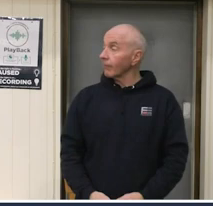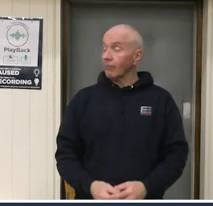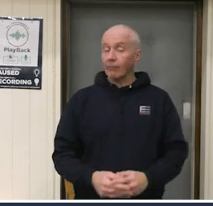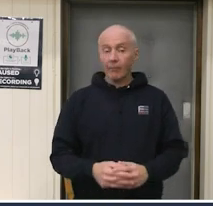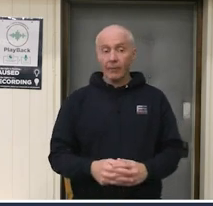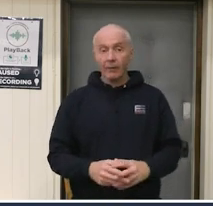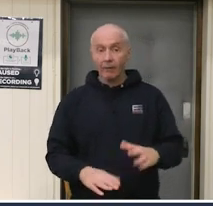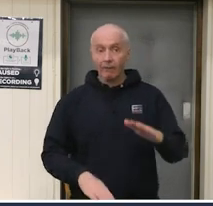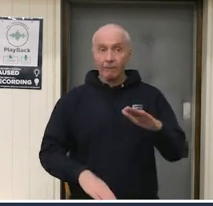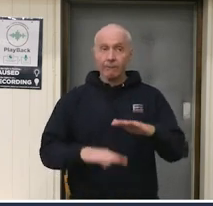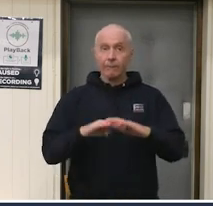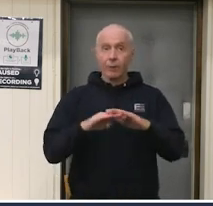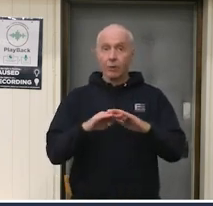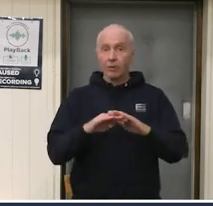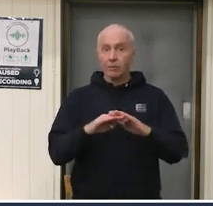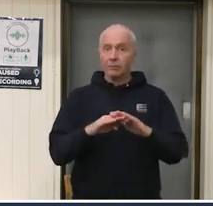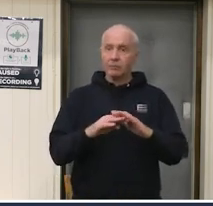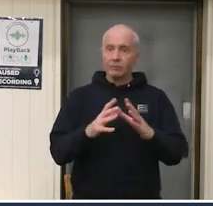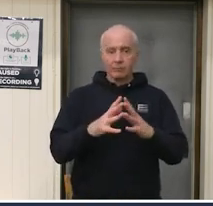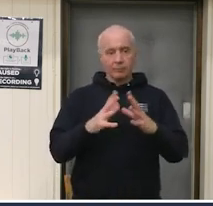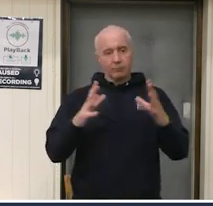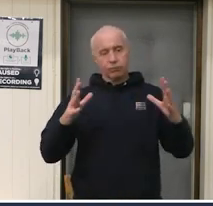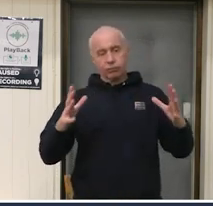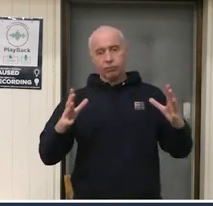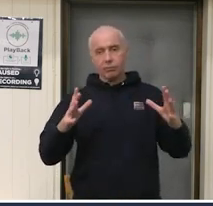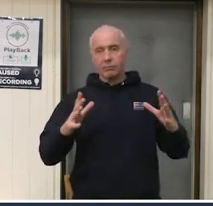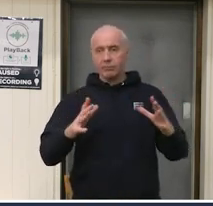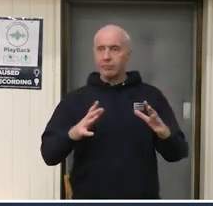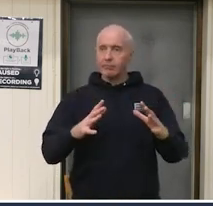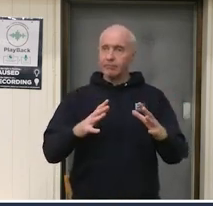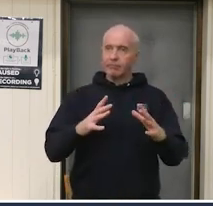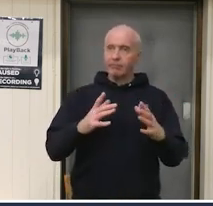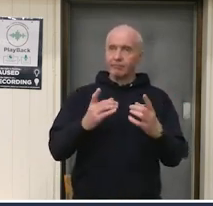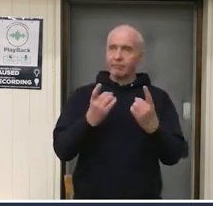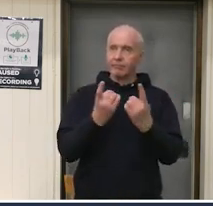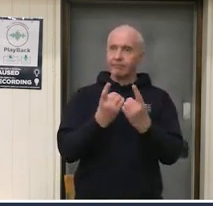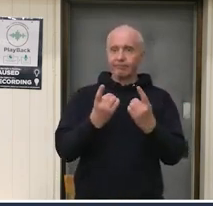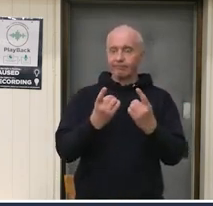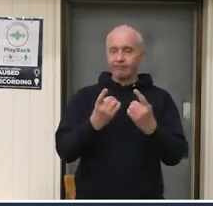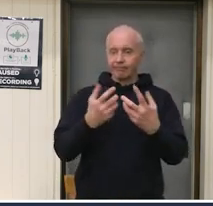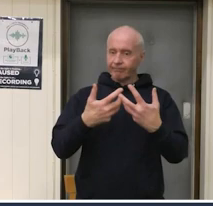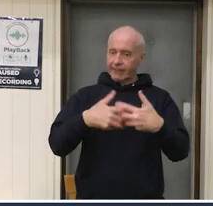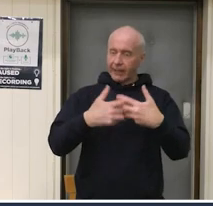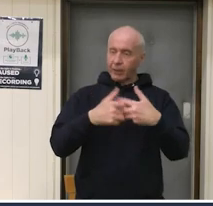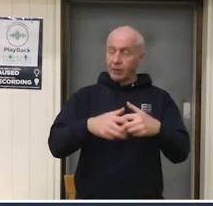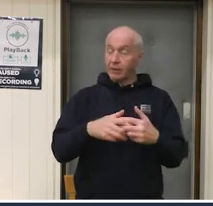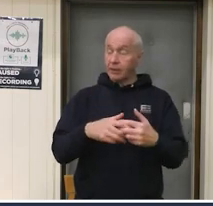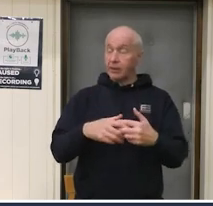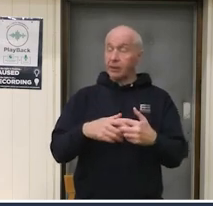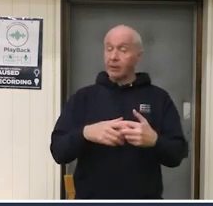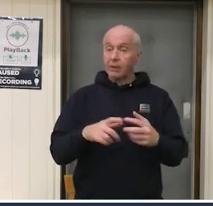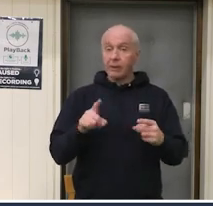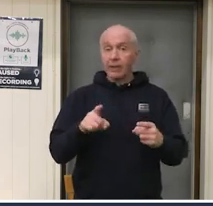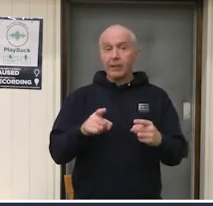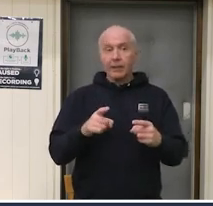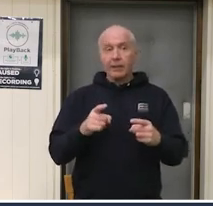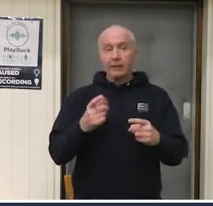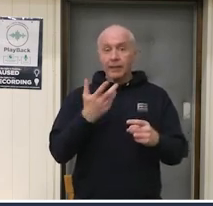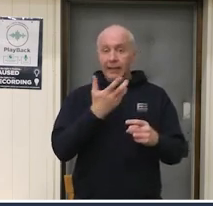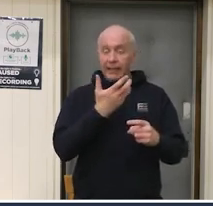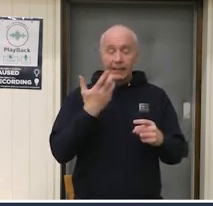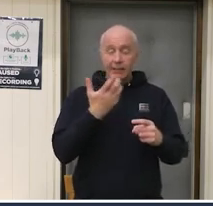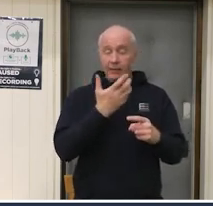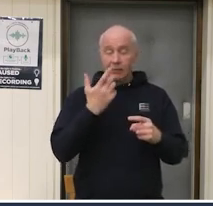devices, this is one of the big problems with a full-scale device, they have to take heat loads that are